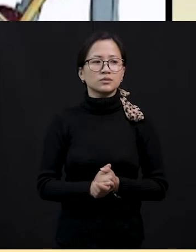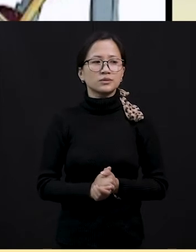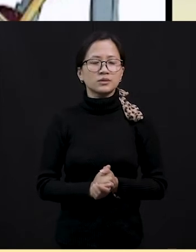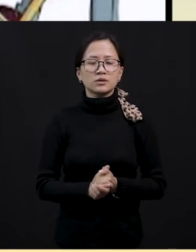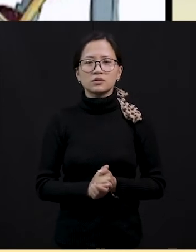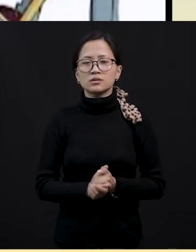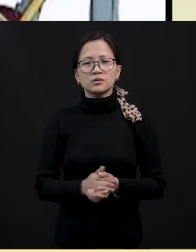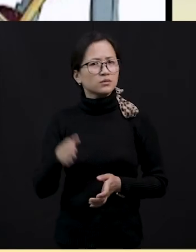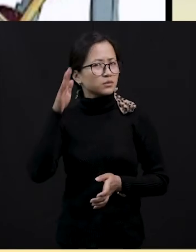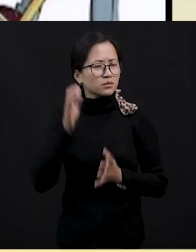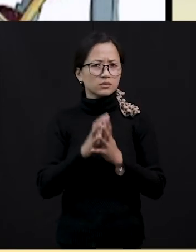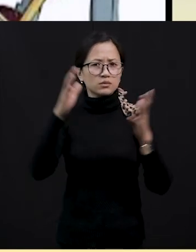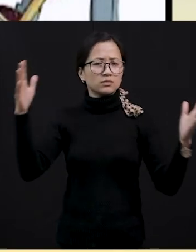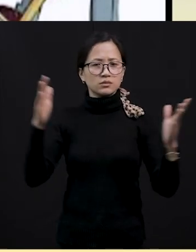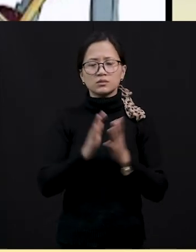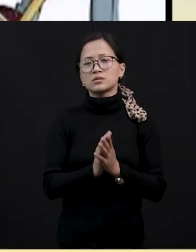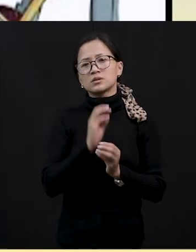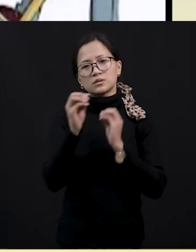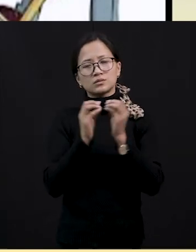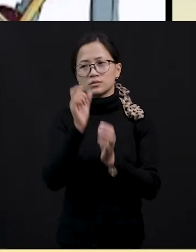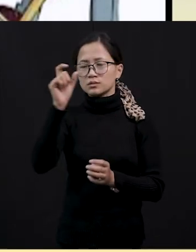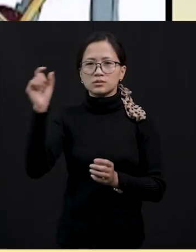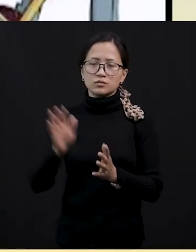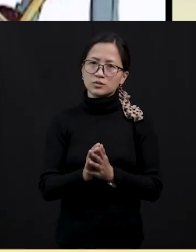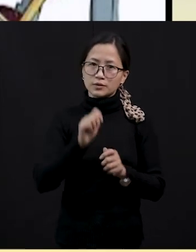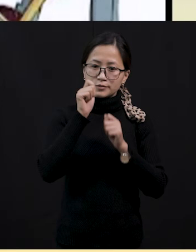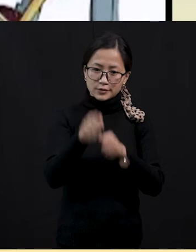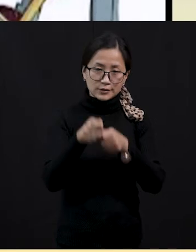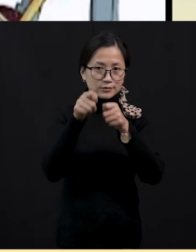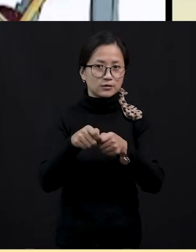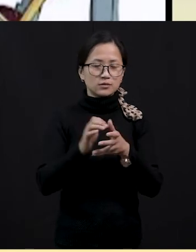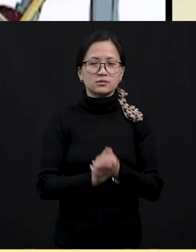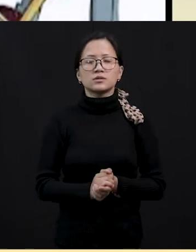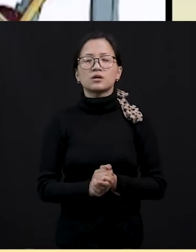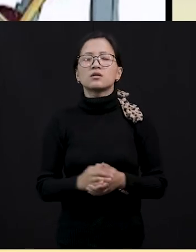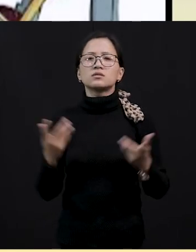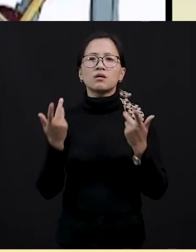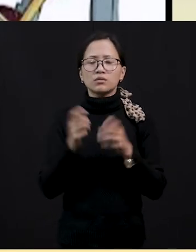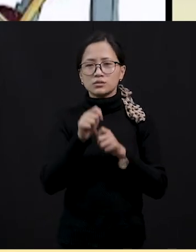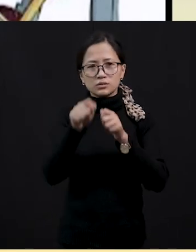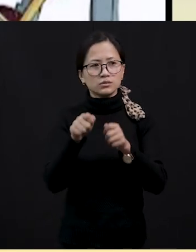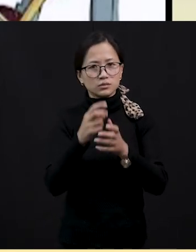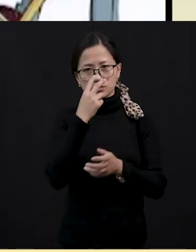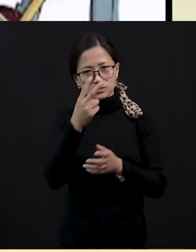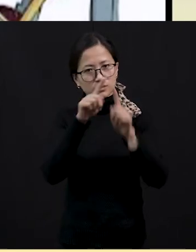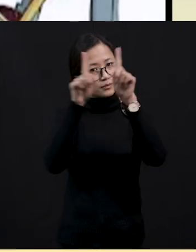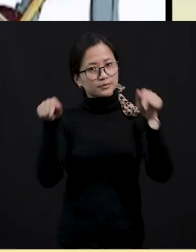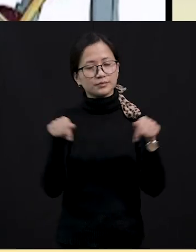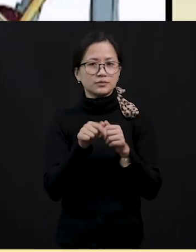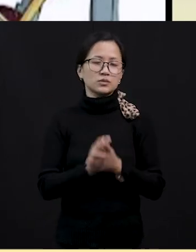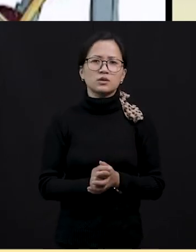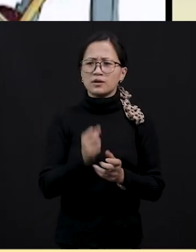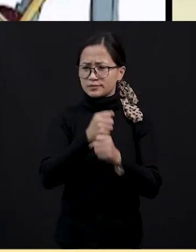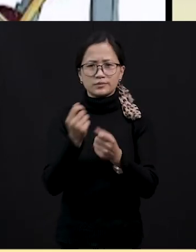So we heard a lot, we read a lot about this word called digging. So this is how you dig. So it is basically a gardening thing,